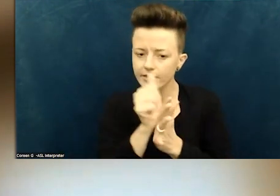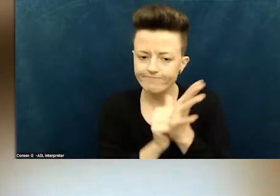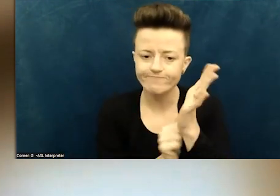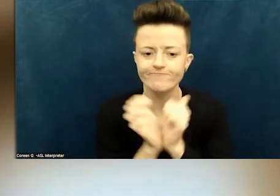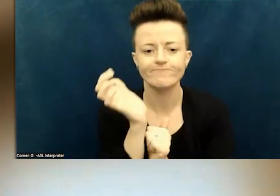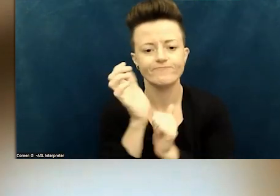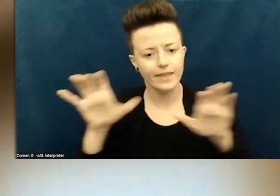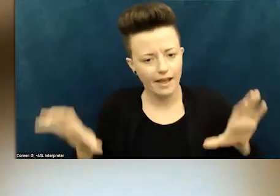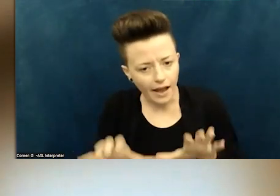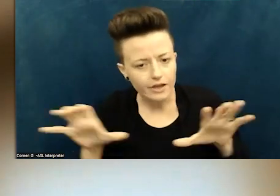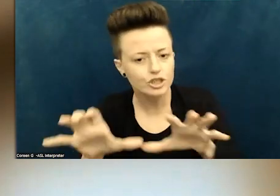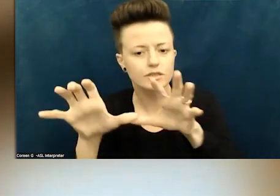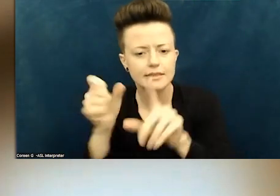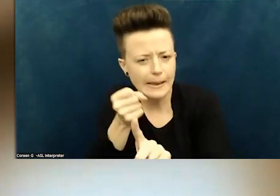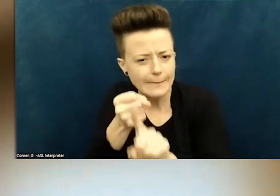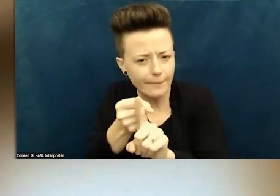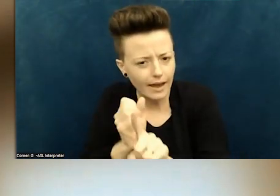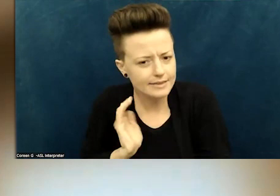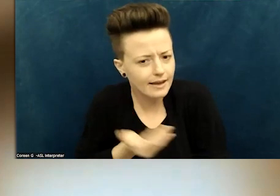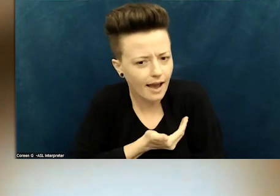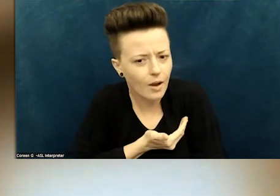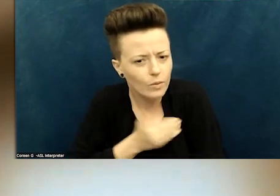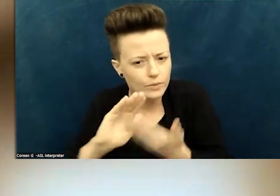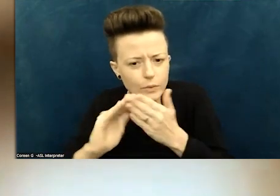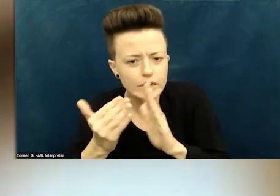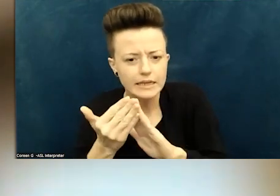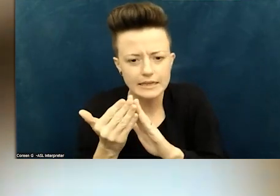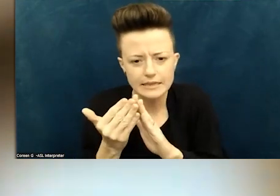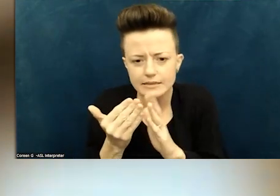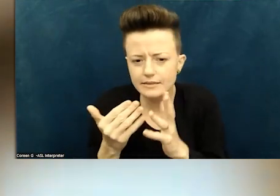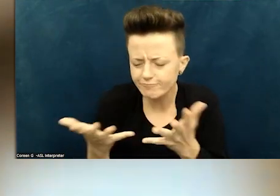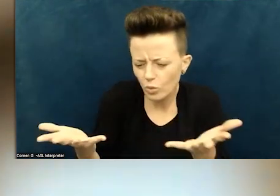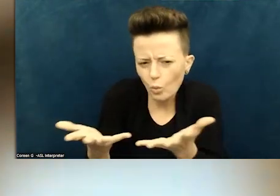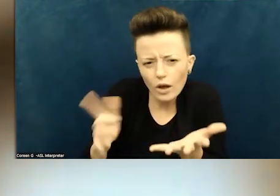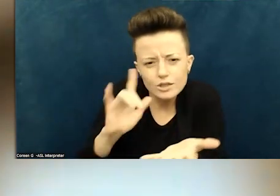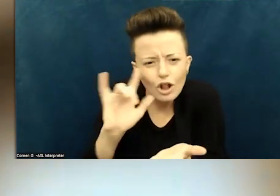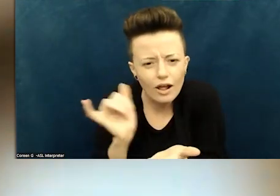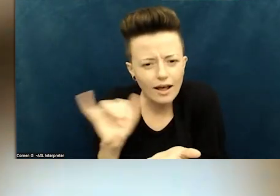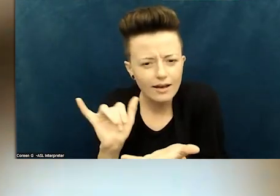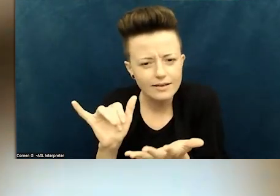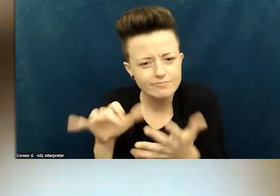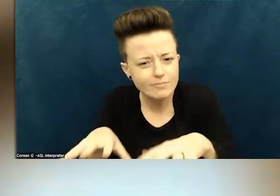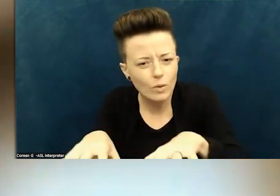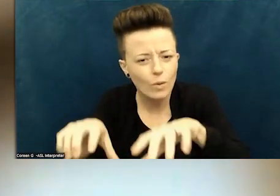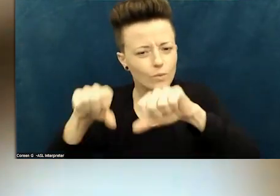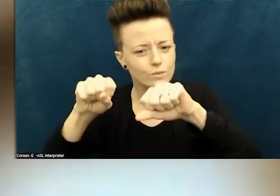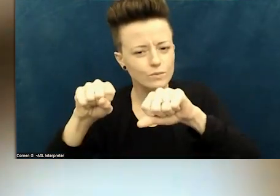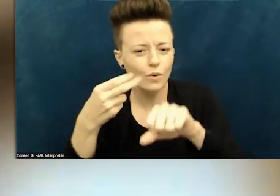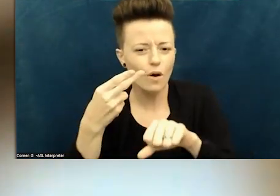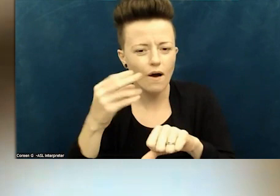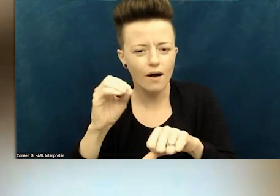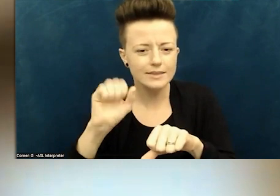impact our communities with an understanding of what it looks like to be hospitable. and